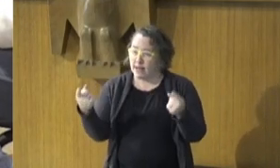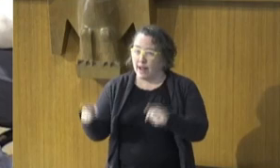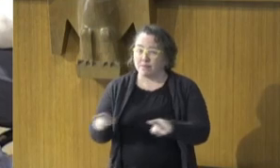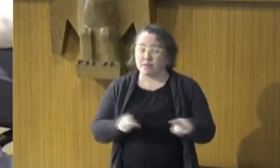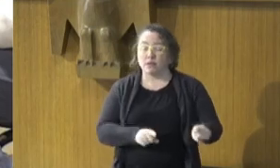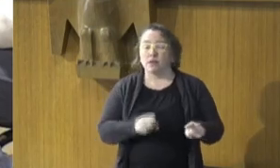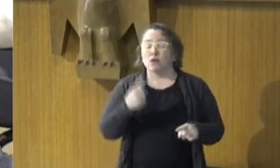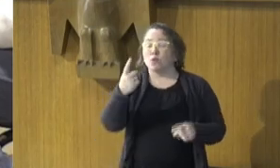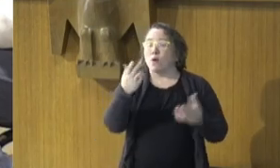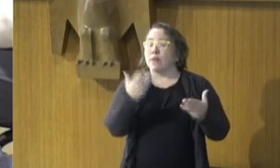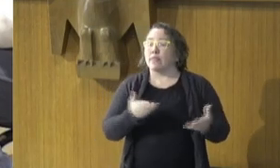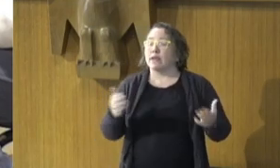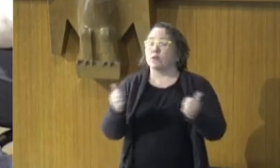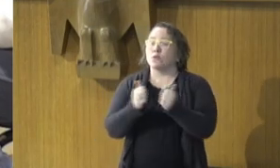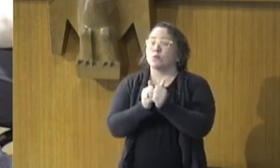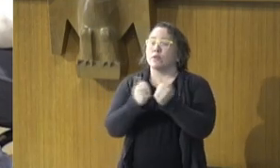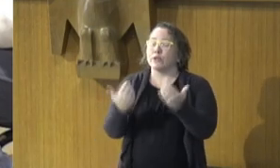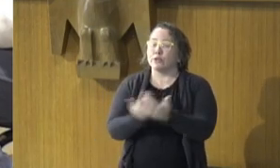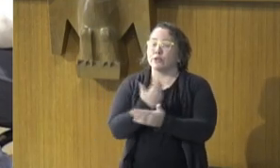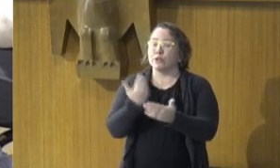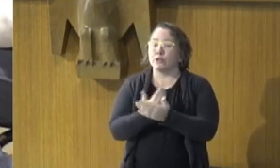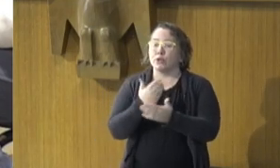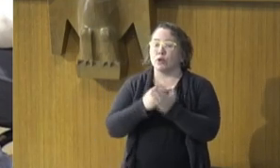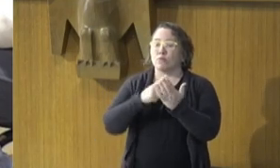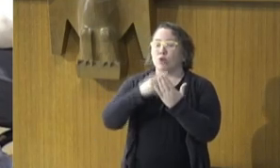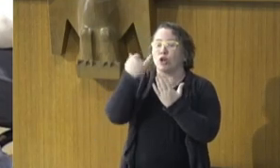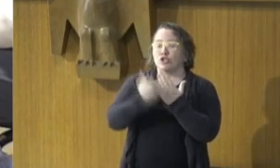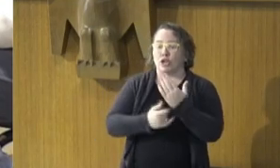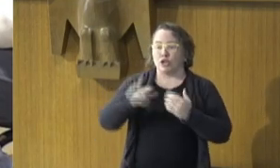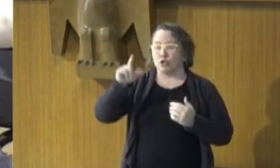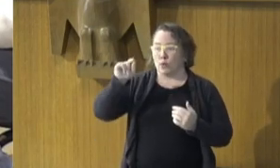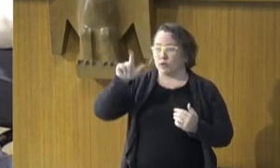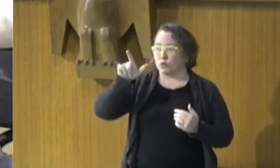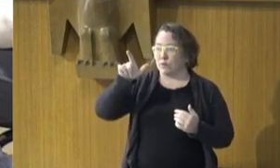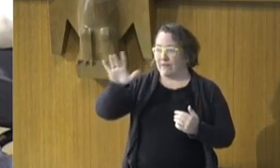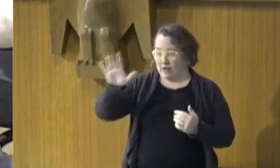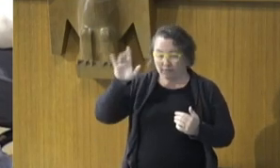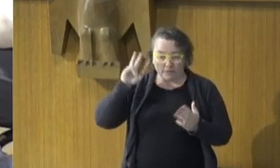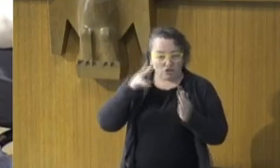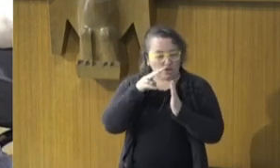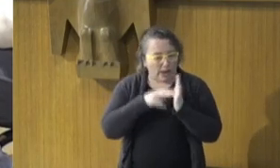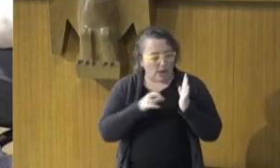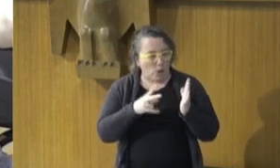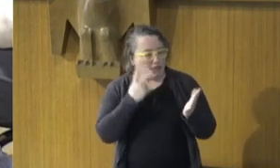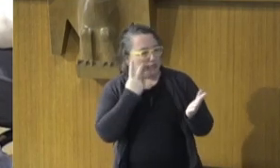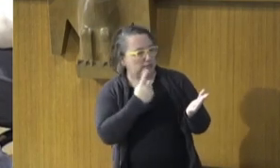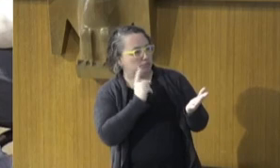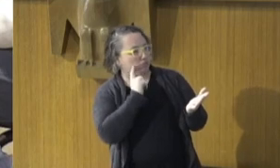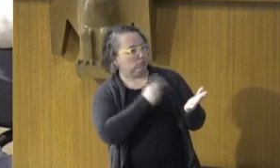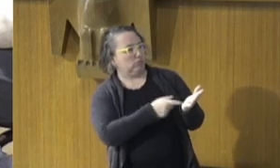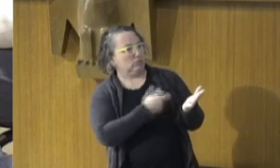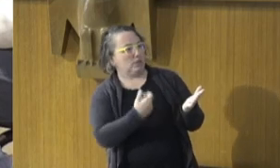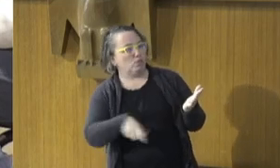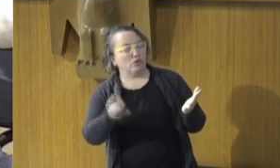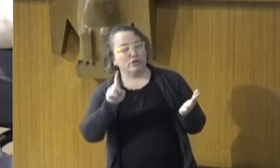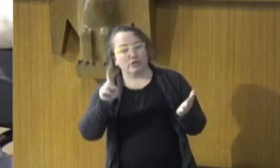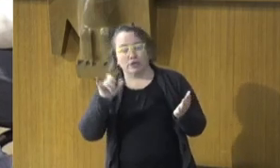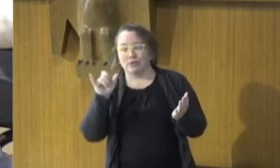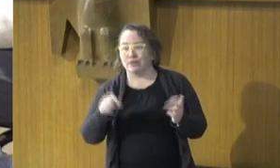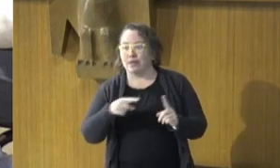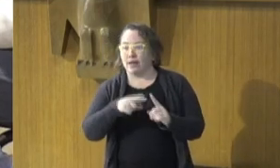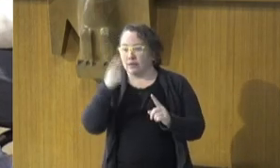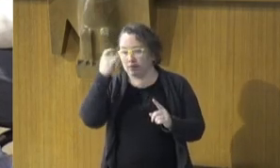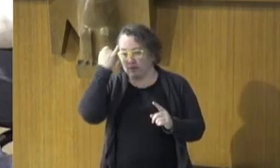with this new administration and the Project 2025 document, which I'm sure many of you have read or at least looked at, is this idea